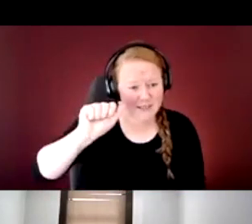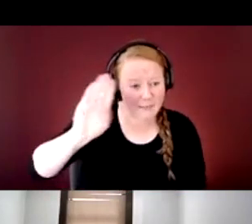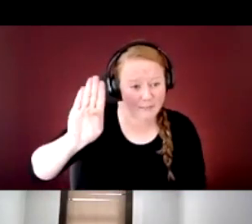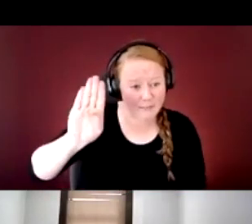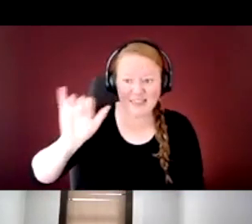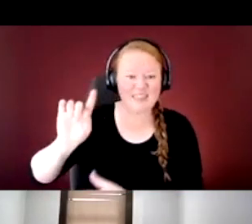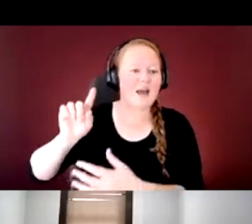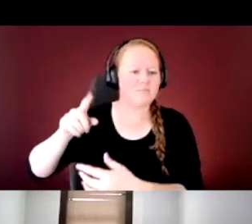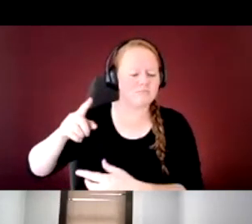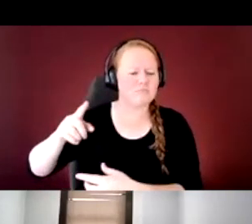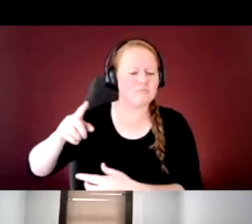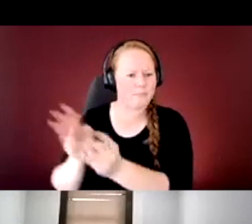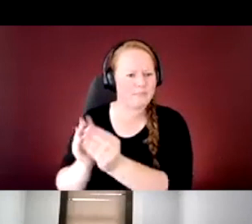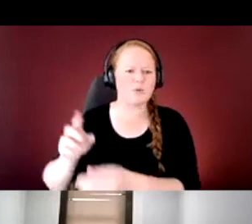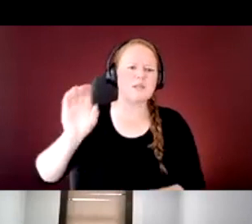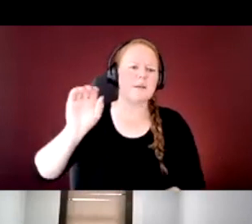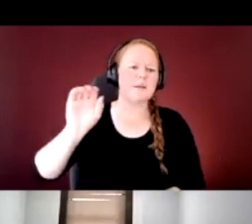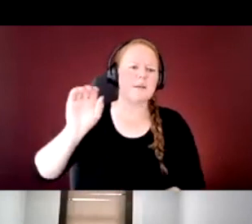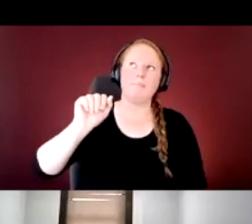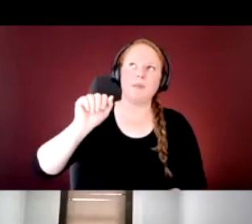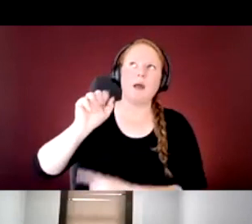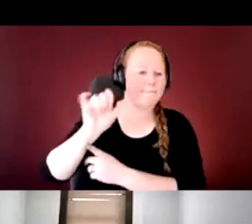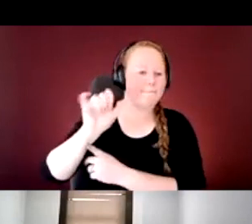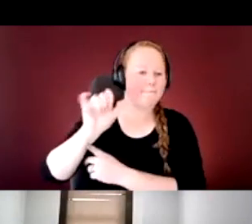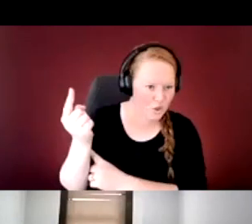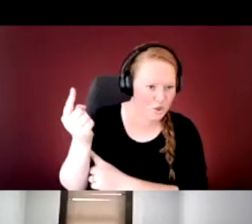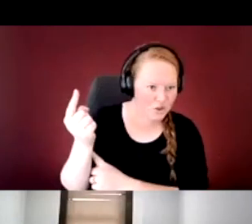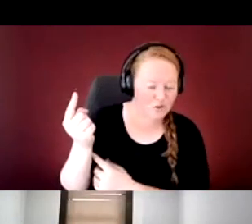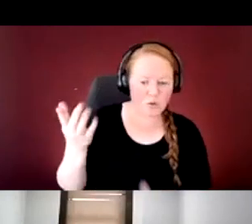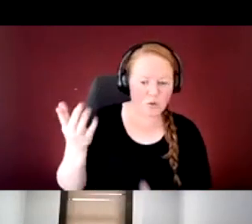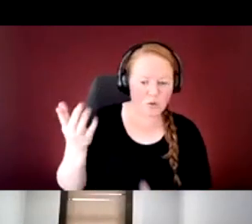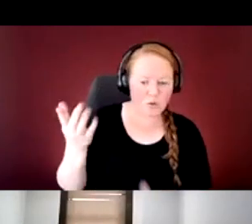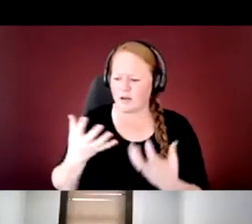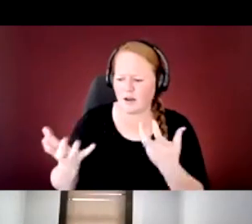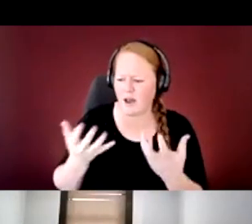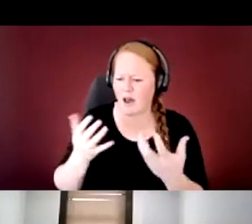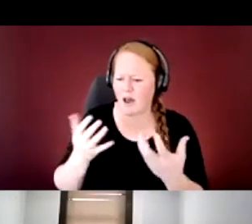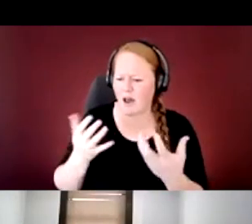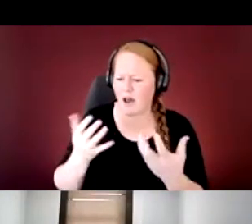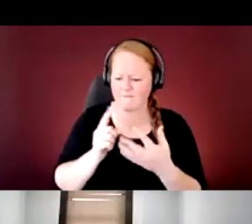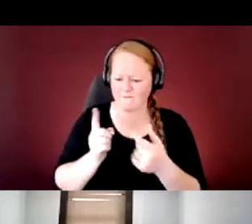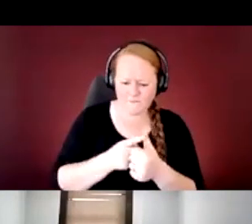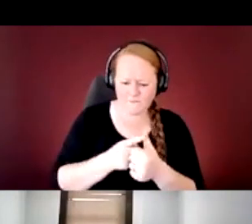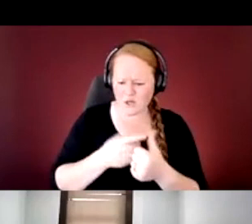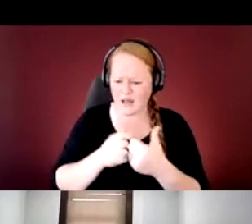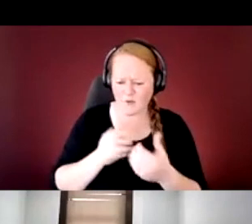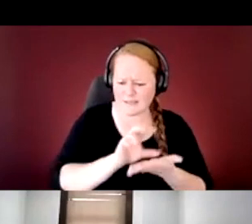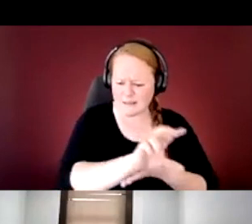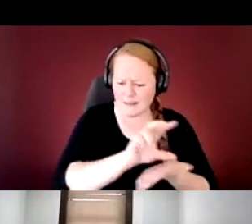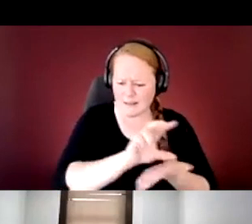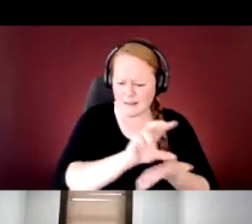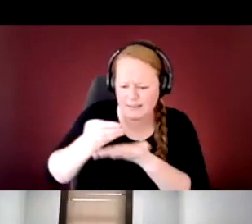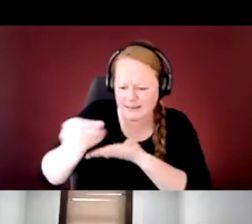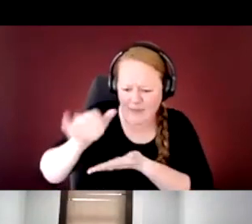Our immediate and most pressing charge was to formulate a recommendation for the first round of stimulus spending intended to be direct